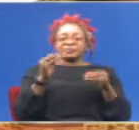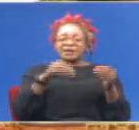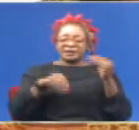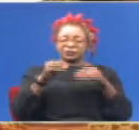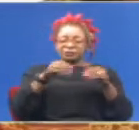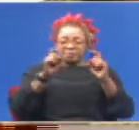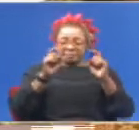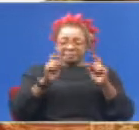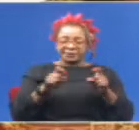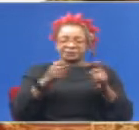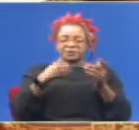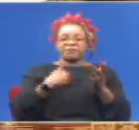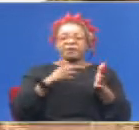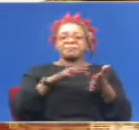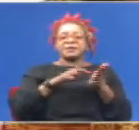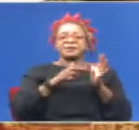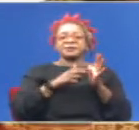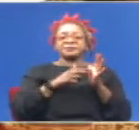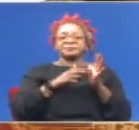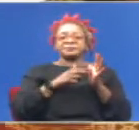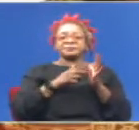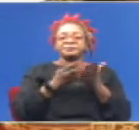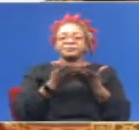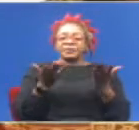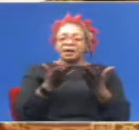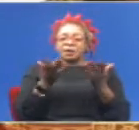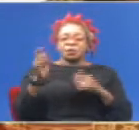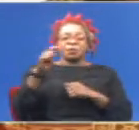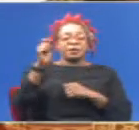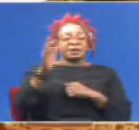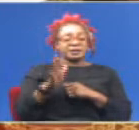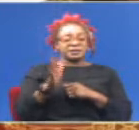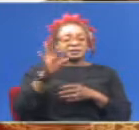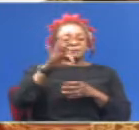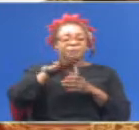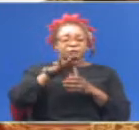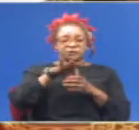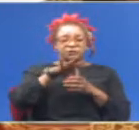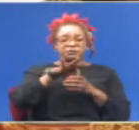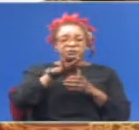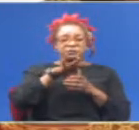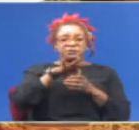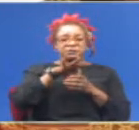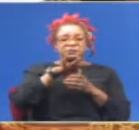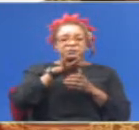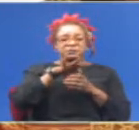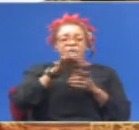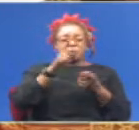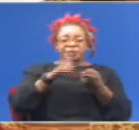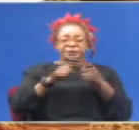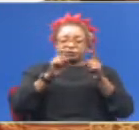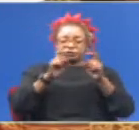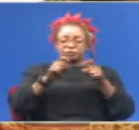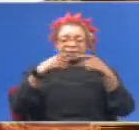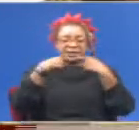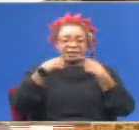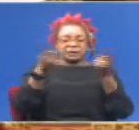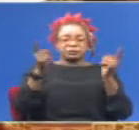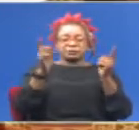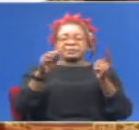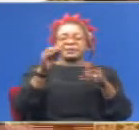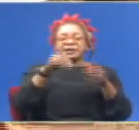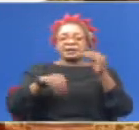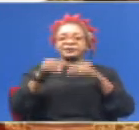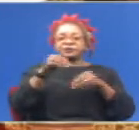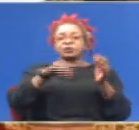meaning, that how Kenyans vote is actually what is eventually announced by the Electoral